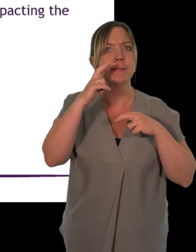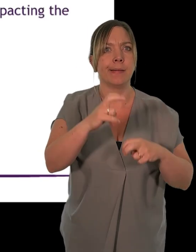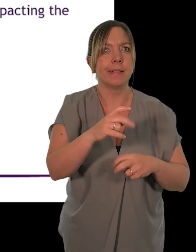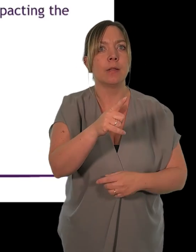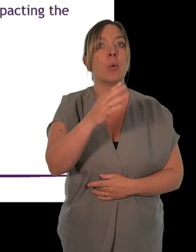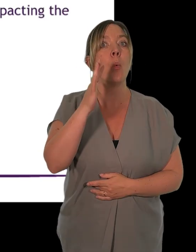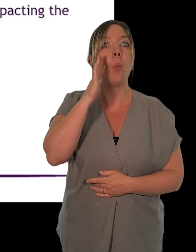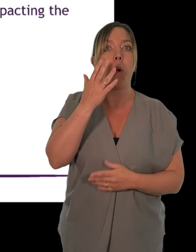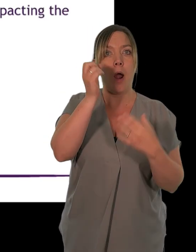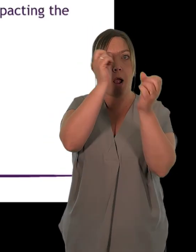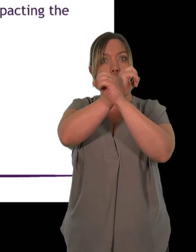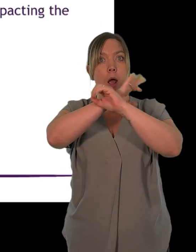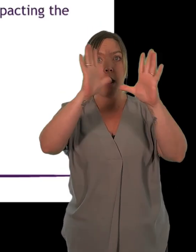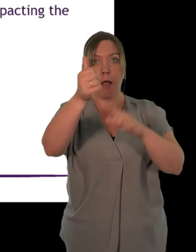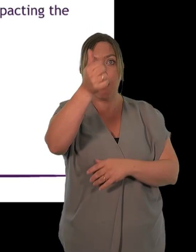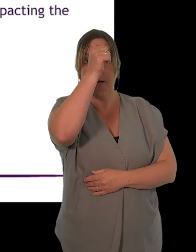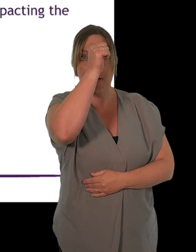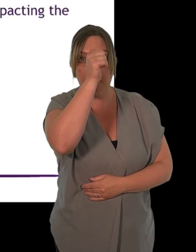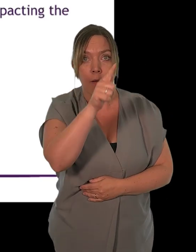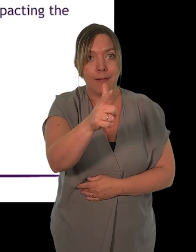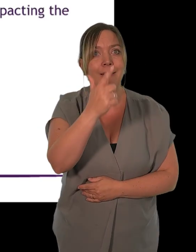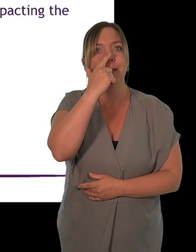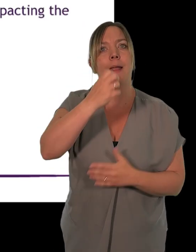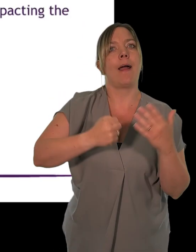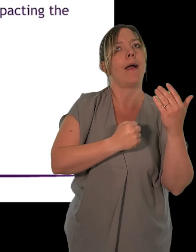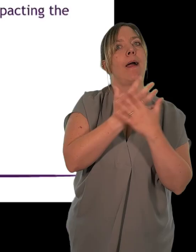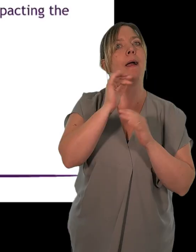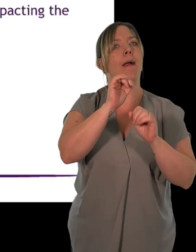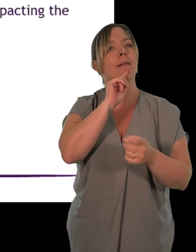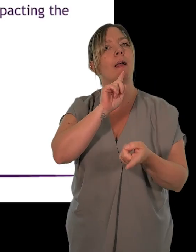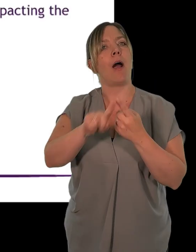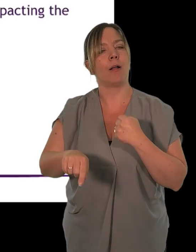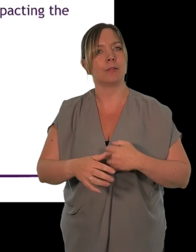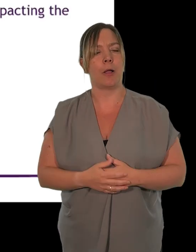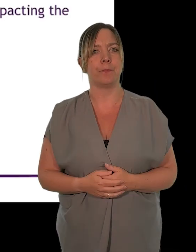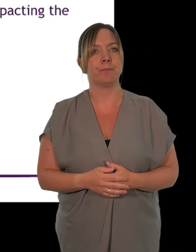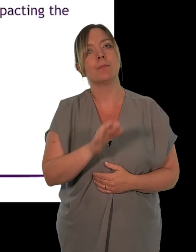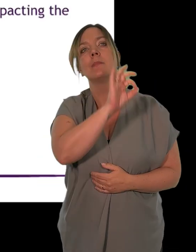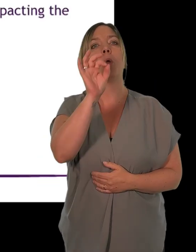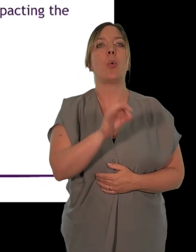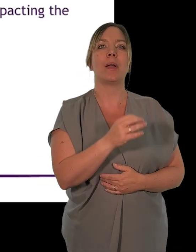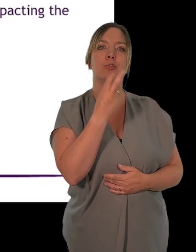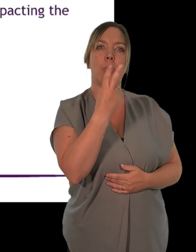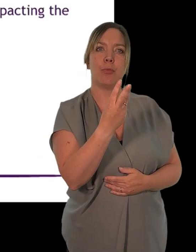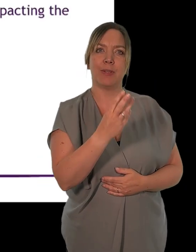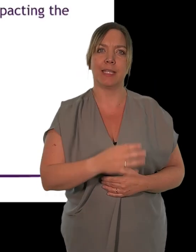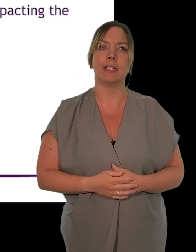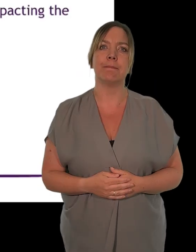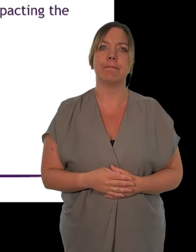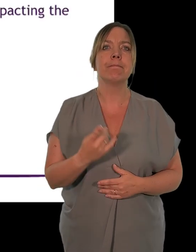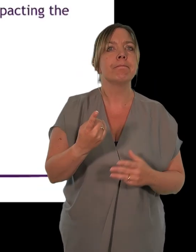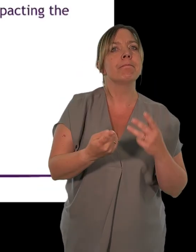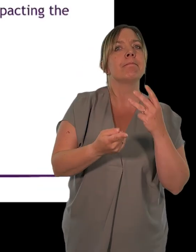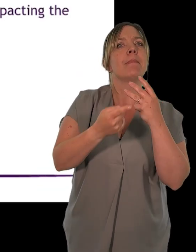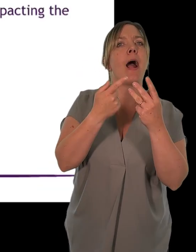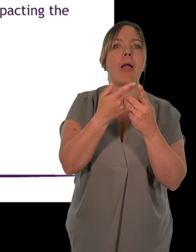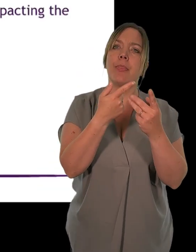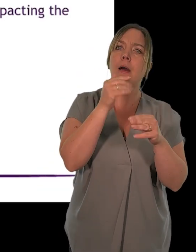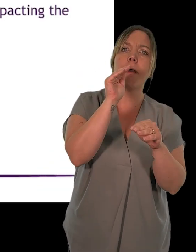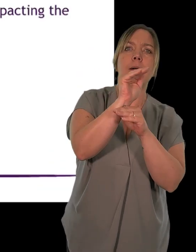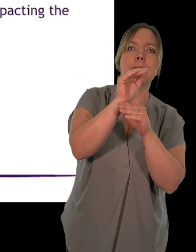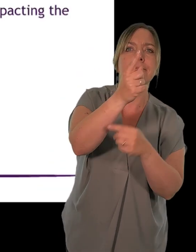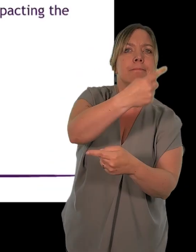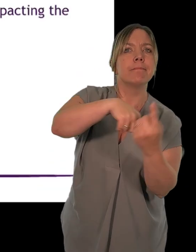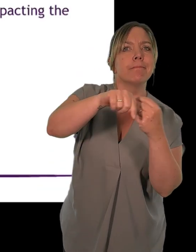Question 3. Analyse one external factor that is currently having a negative impact on the residential care